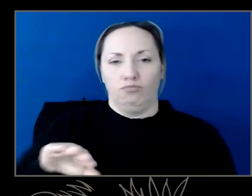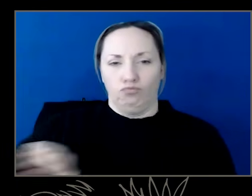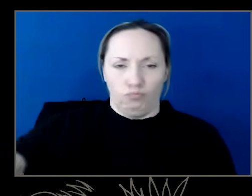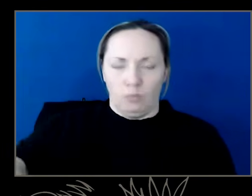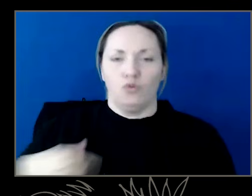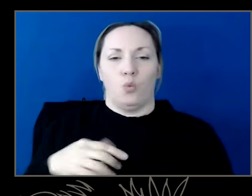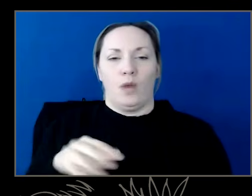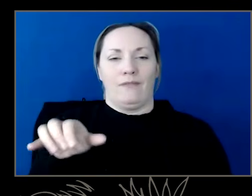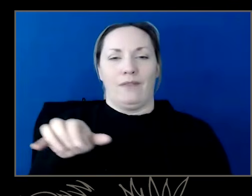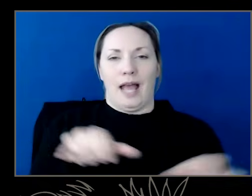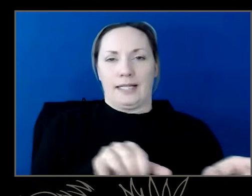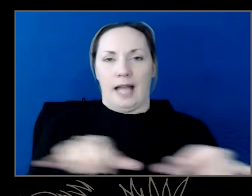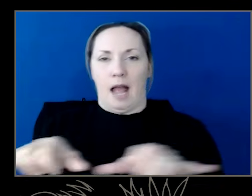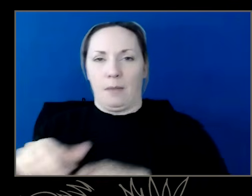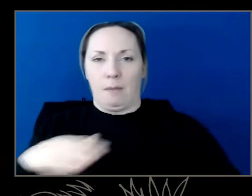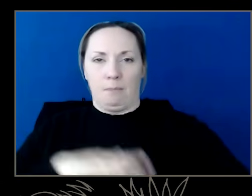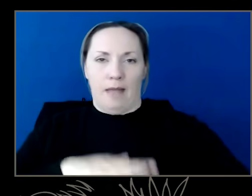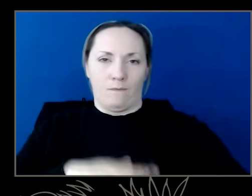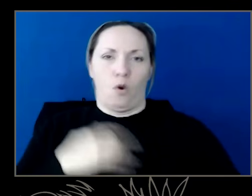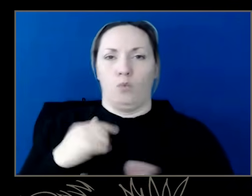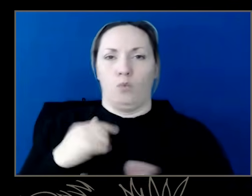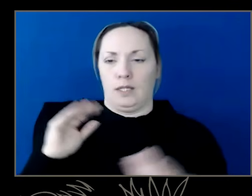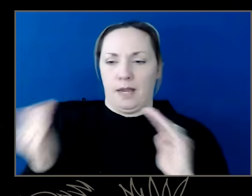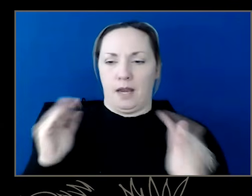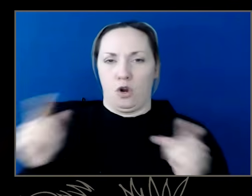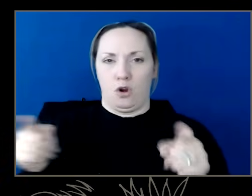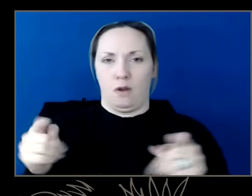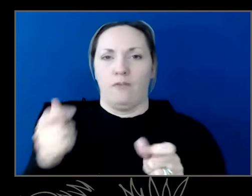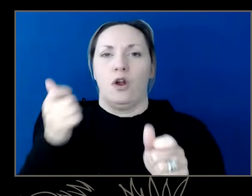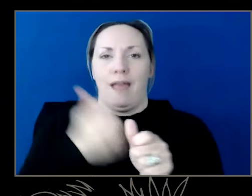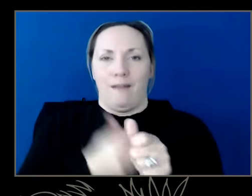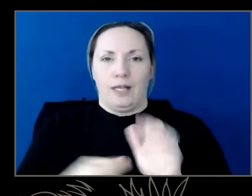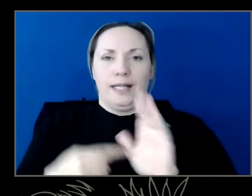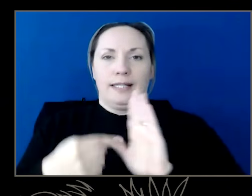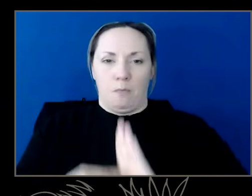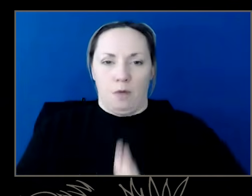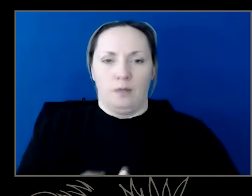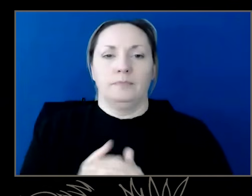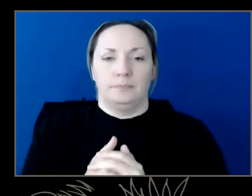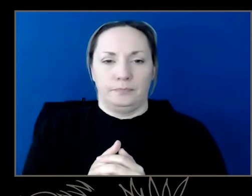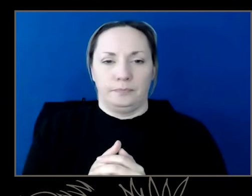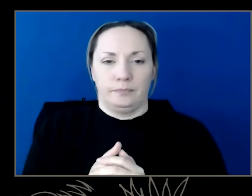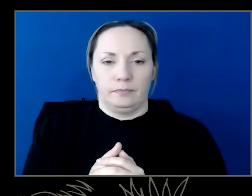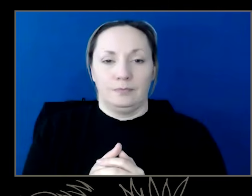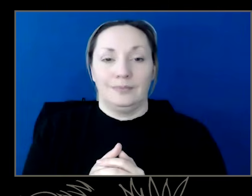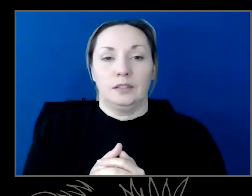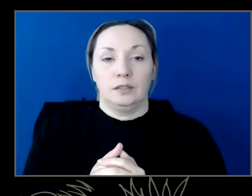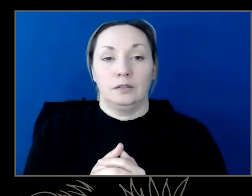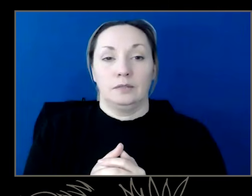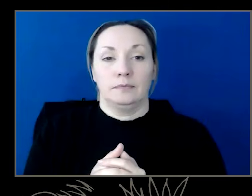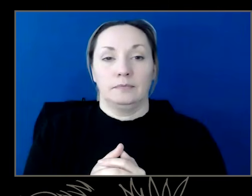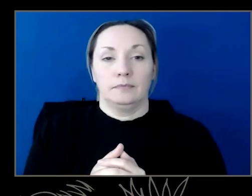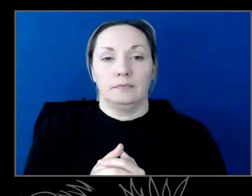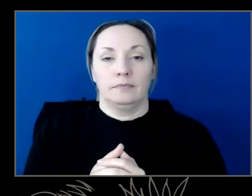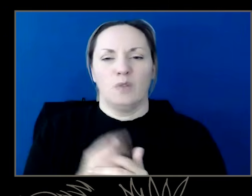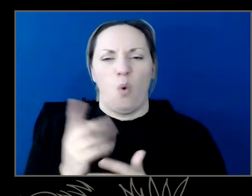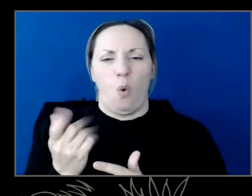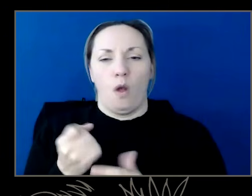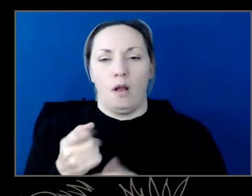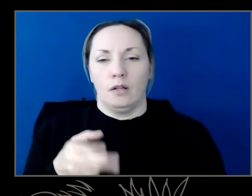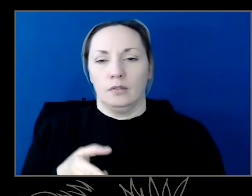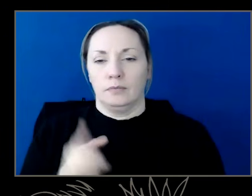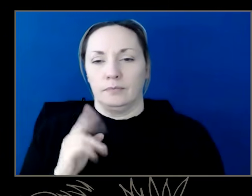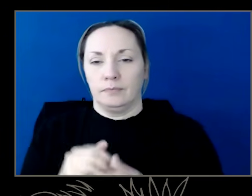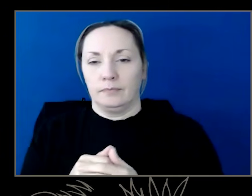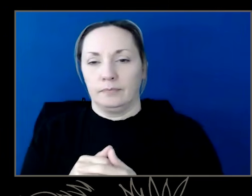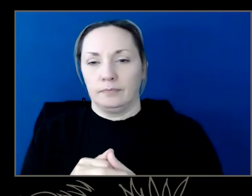common platform that we can compare against for every single example here. So let's write and quit this. Now we're going to try